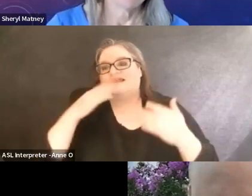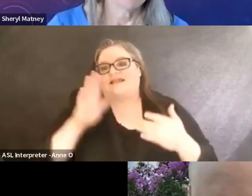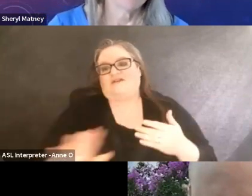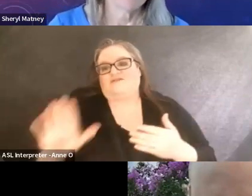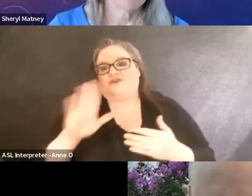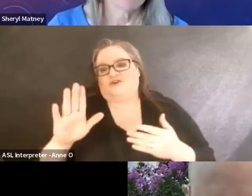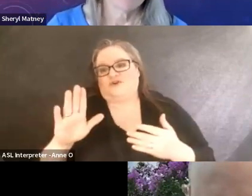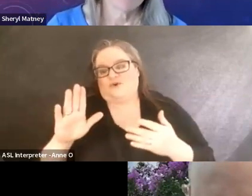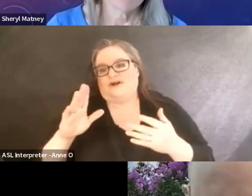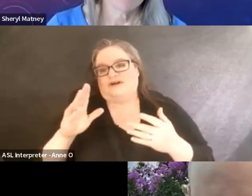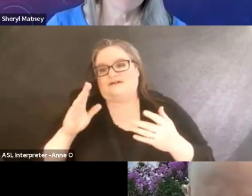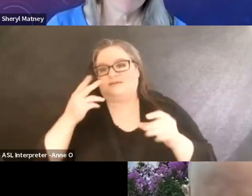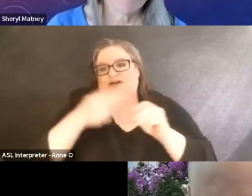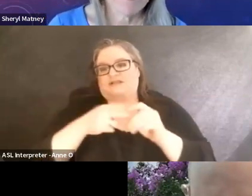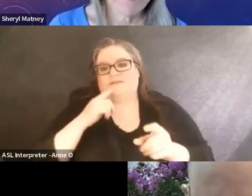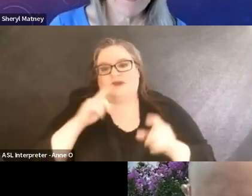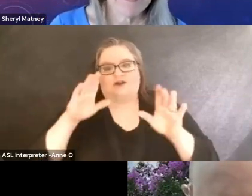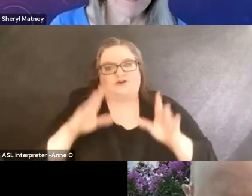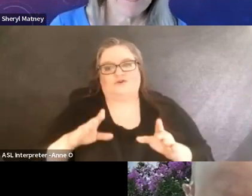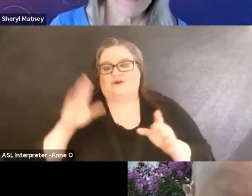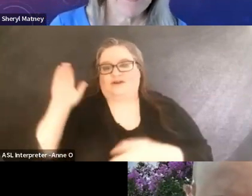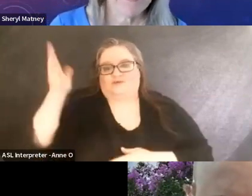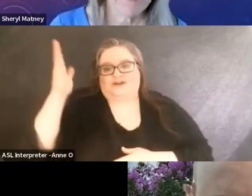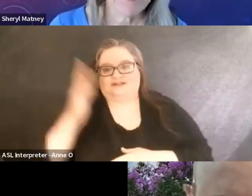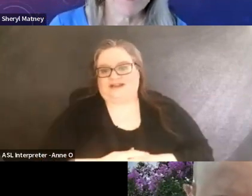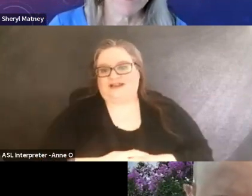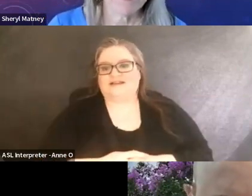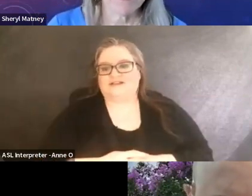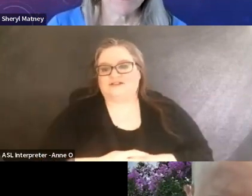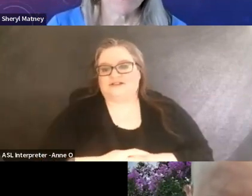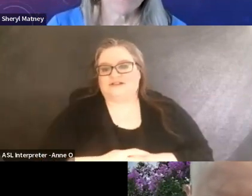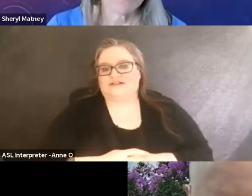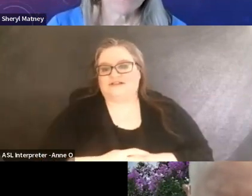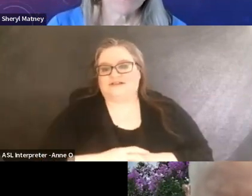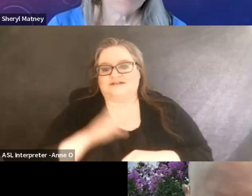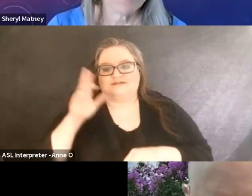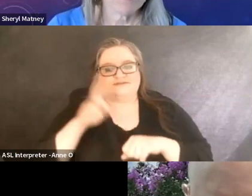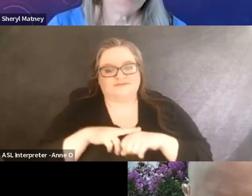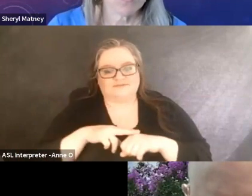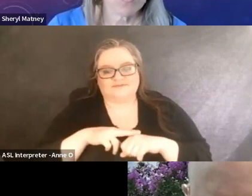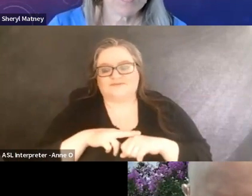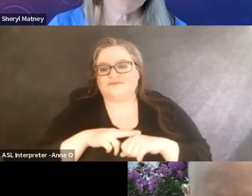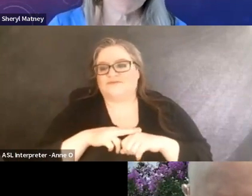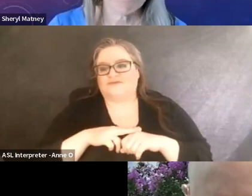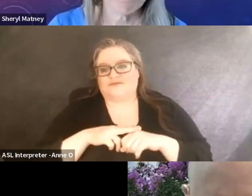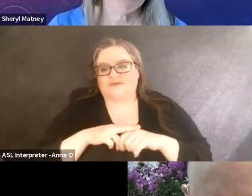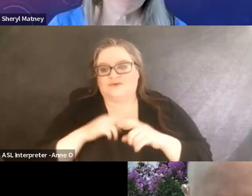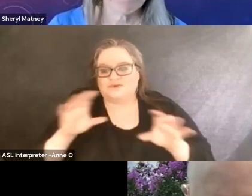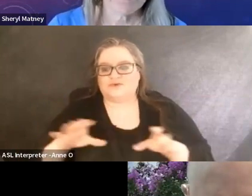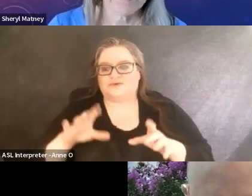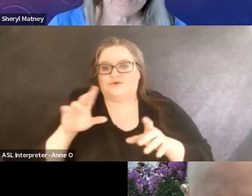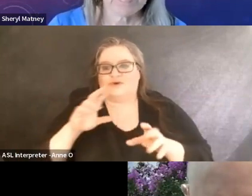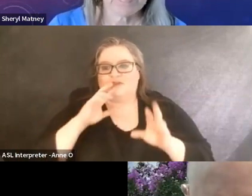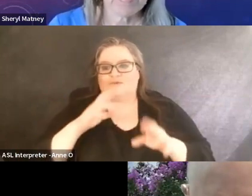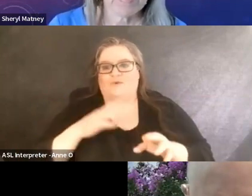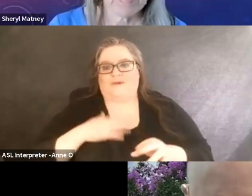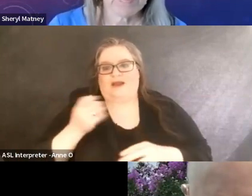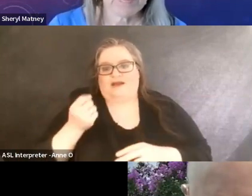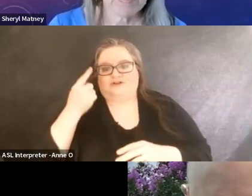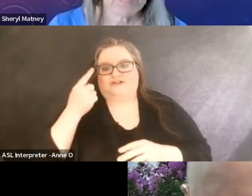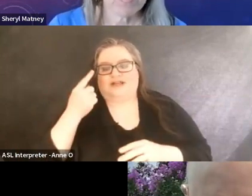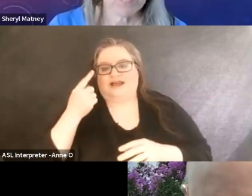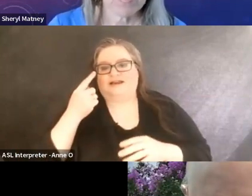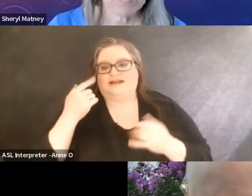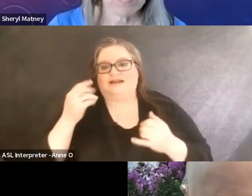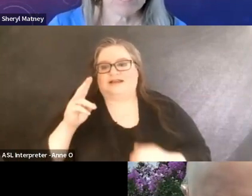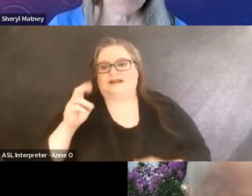iTech team for a great presentation. Certainly, as you start doing the report, my understanding is the Verity system will